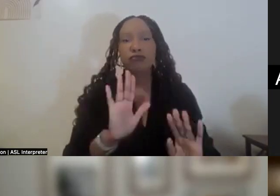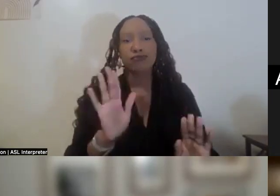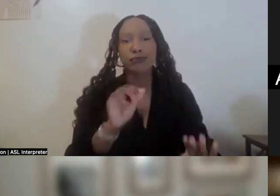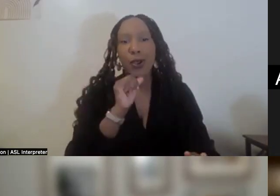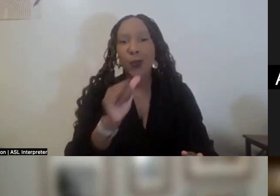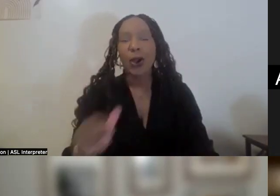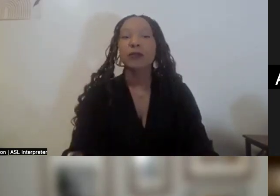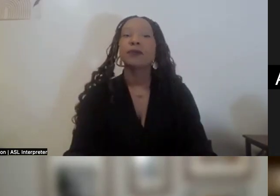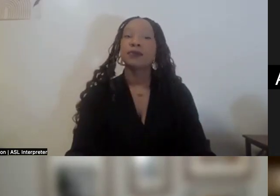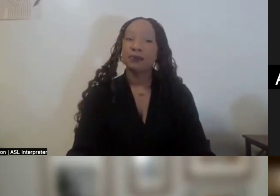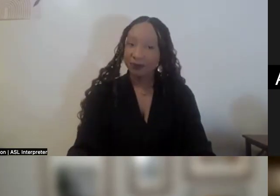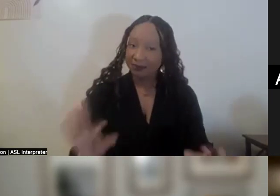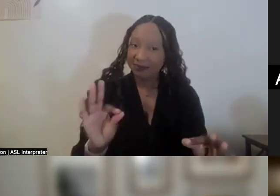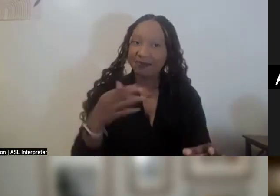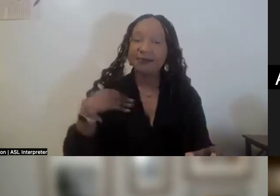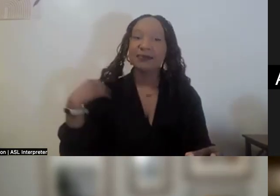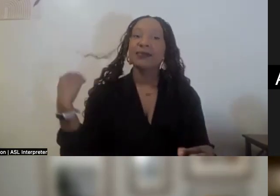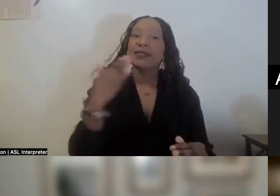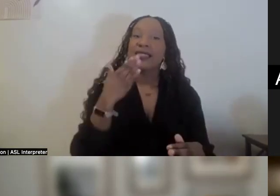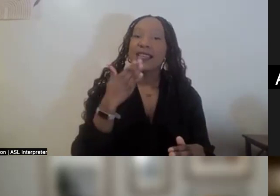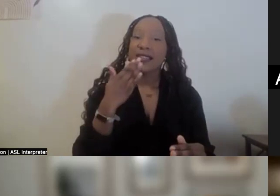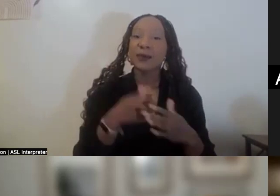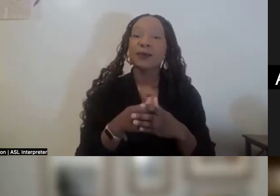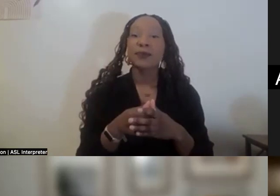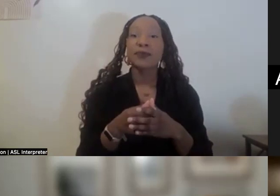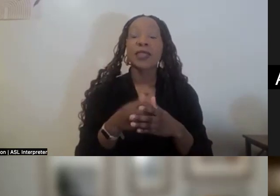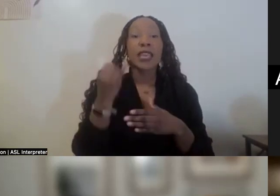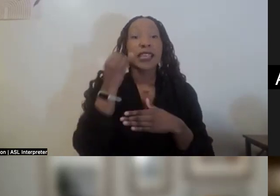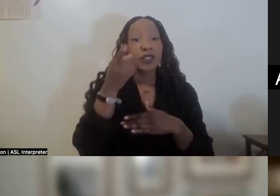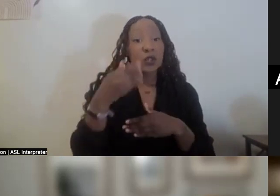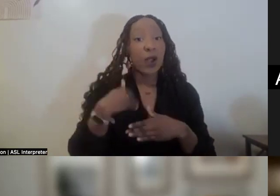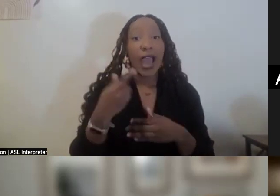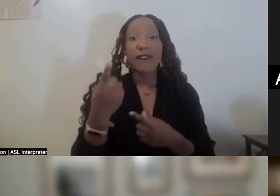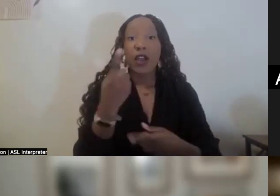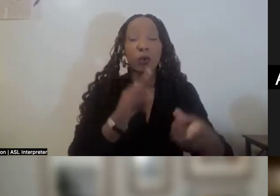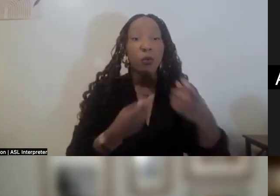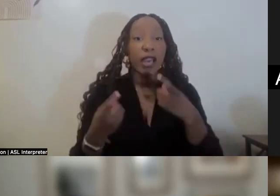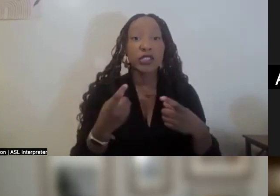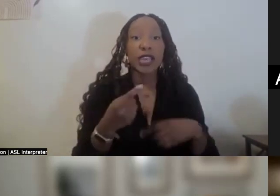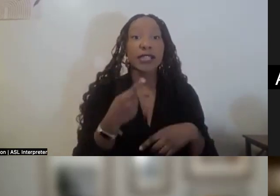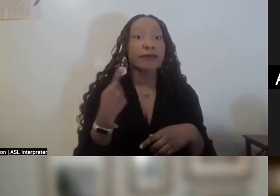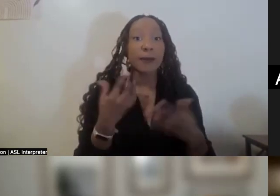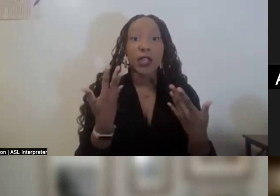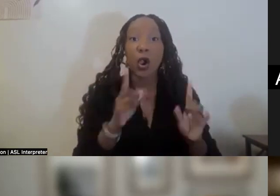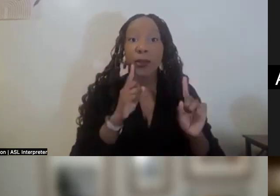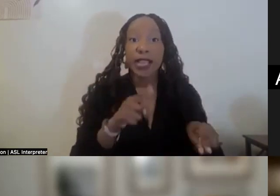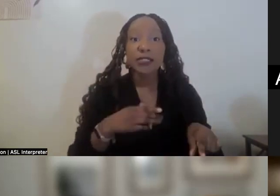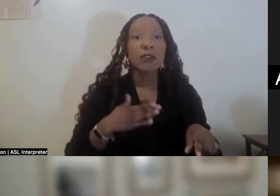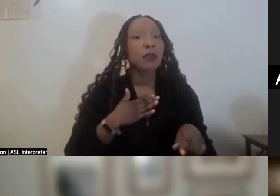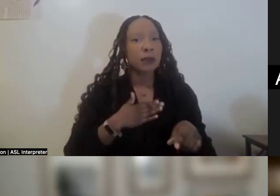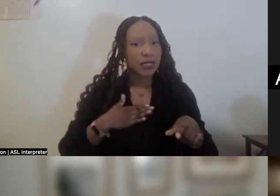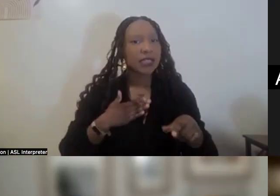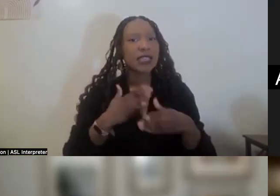I should state that as you are putting questions in, even if you have a question to something that's stated, do share that, because we